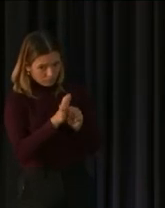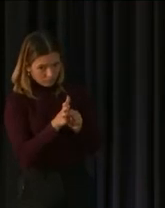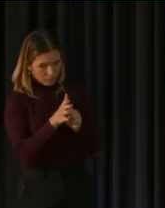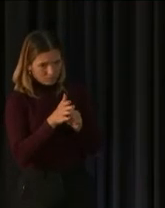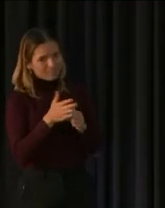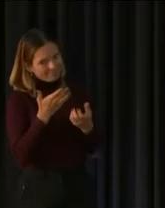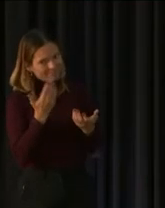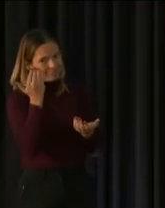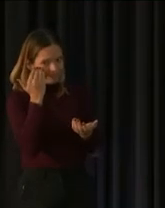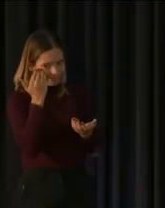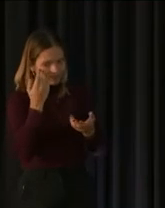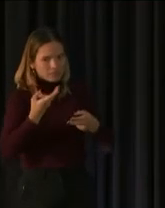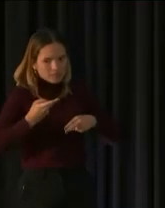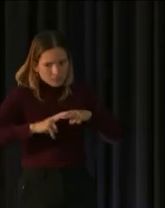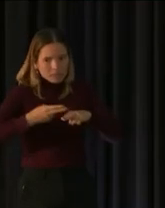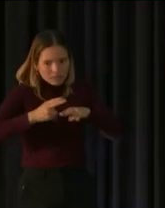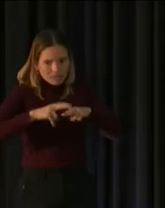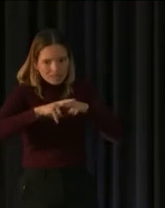season?